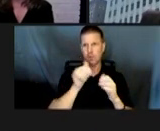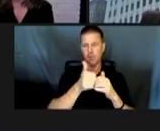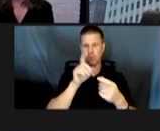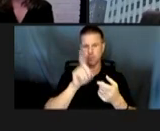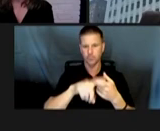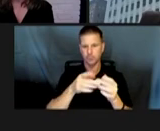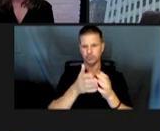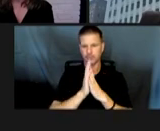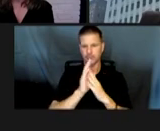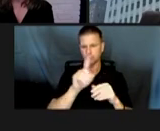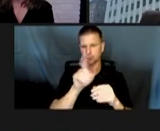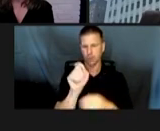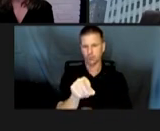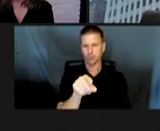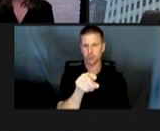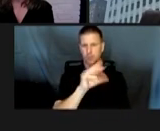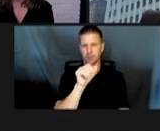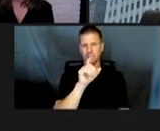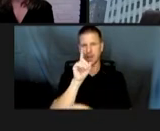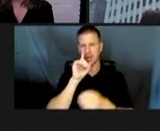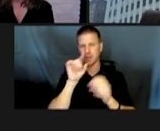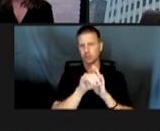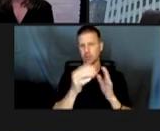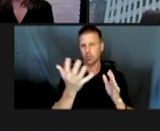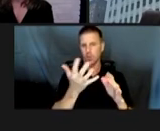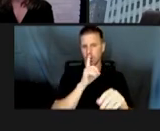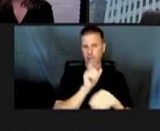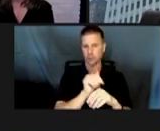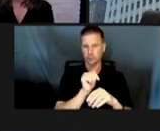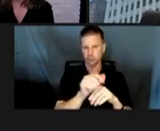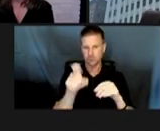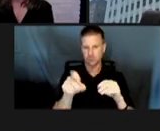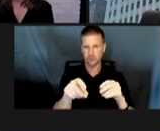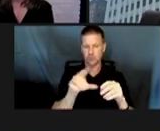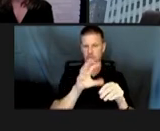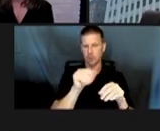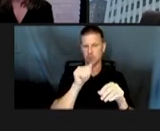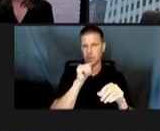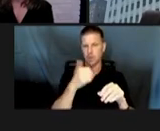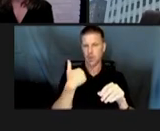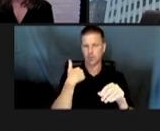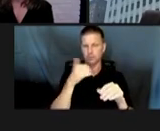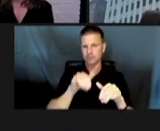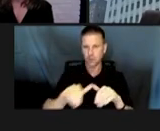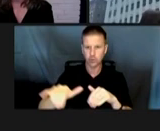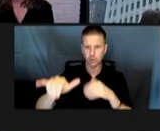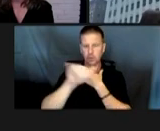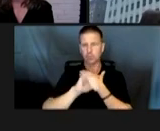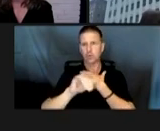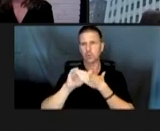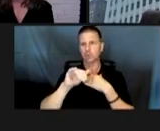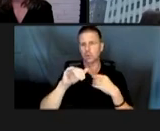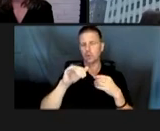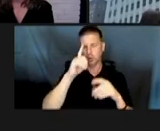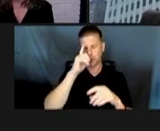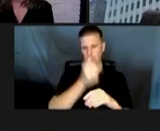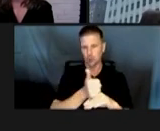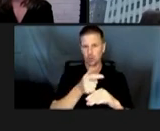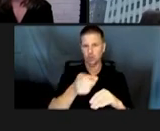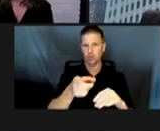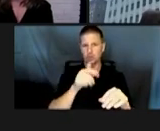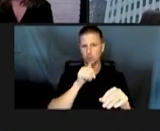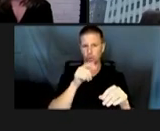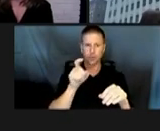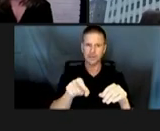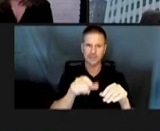ask questions and identify what is actually needed, and to not have stereotypes in mind and to say, well, you wouldn't need